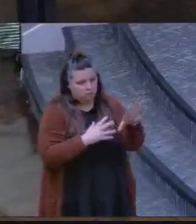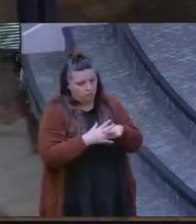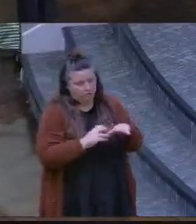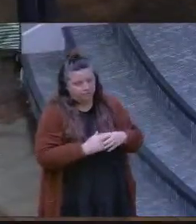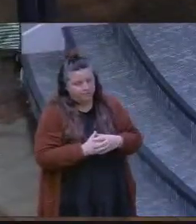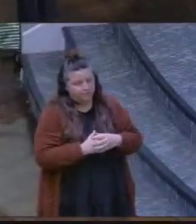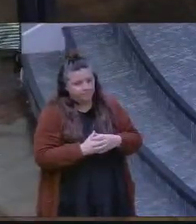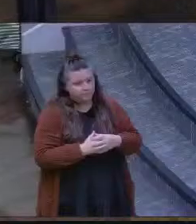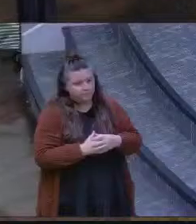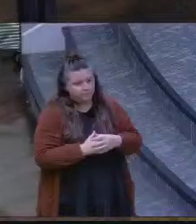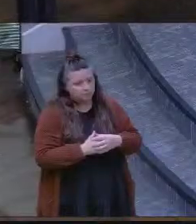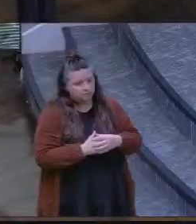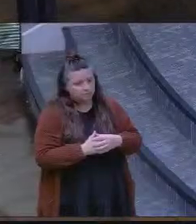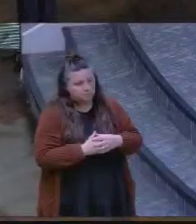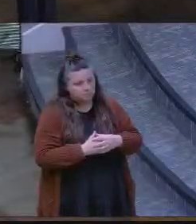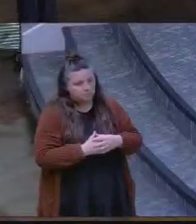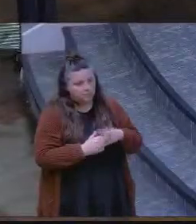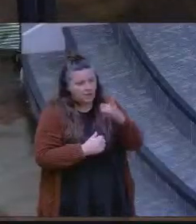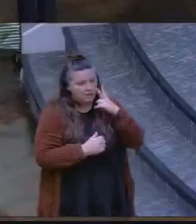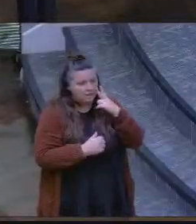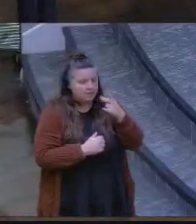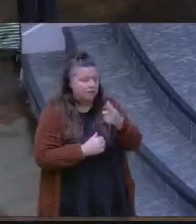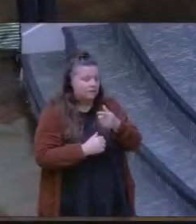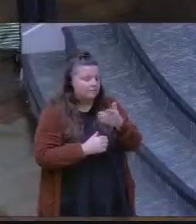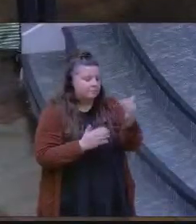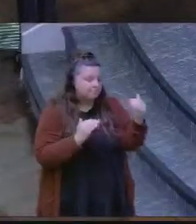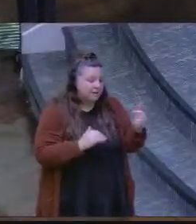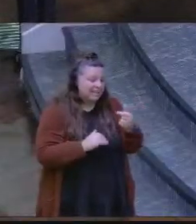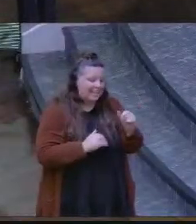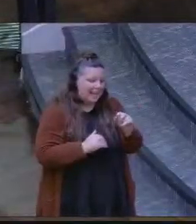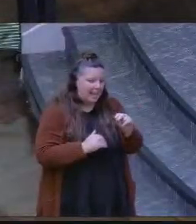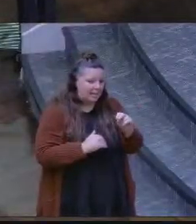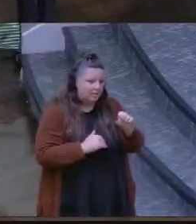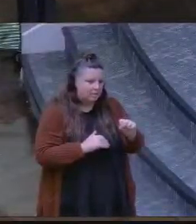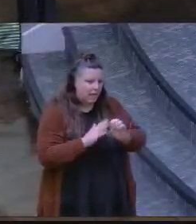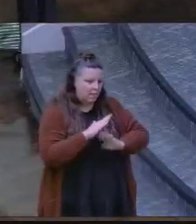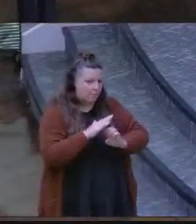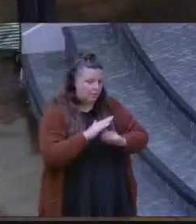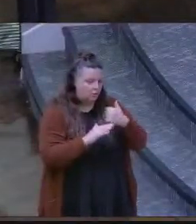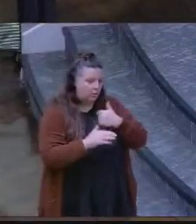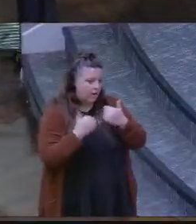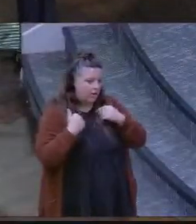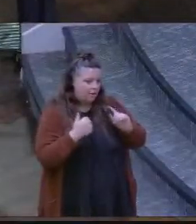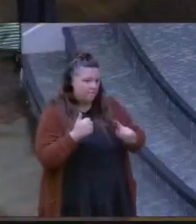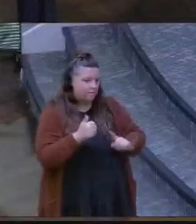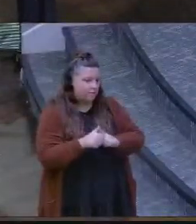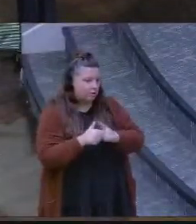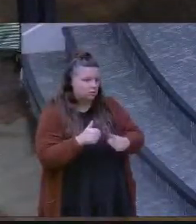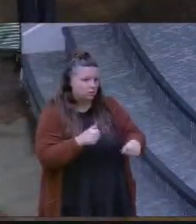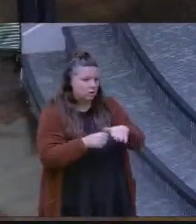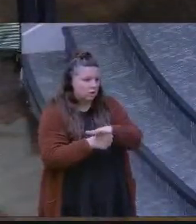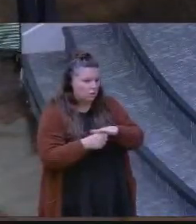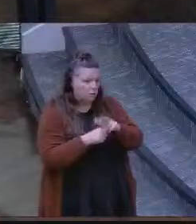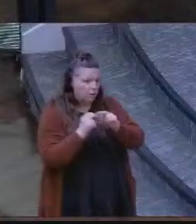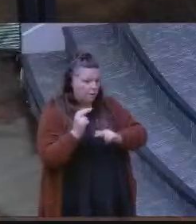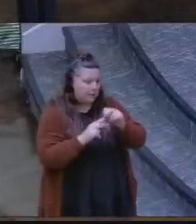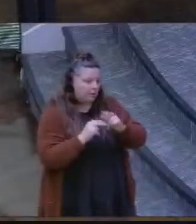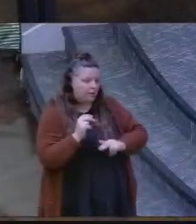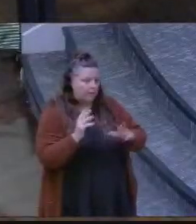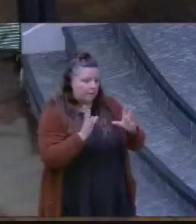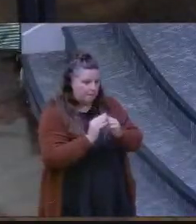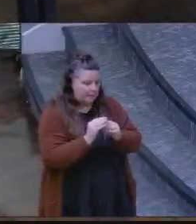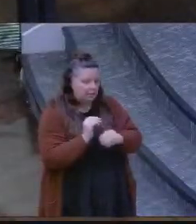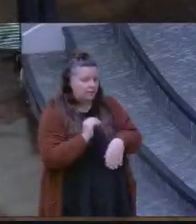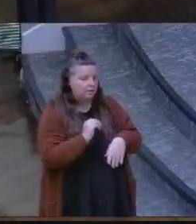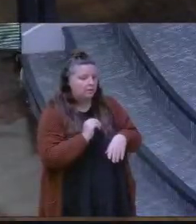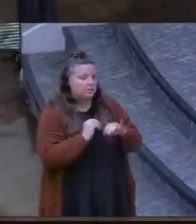Let's see, Gaines Elementary, we have our first local building committee meeting on January 22nd